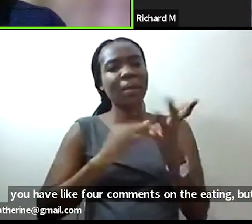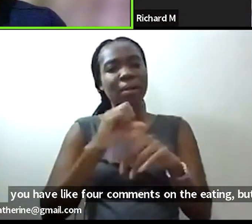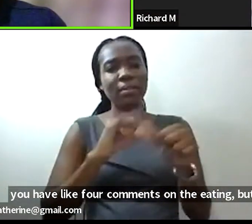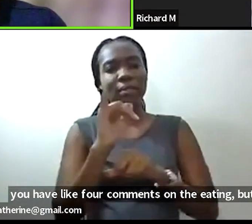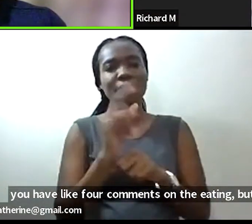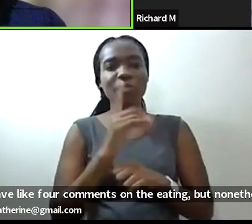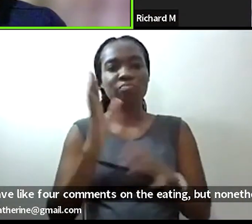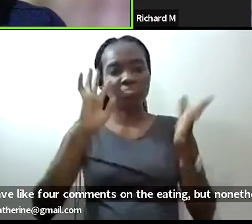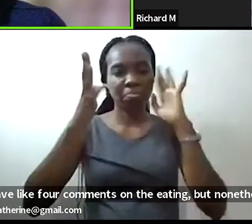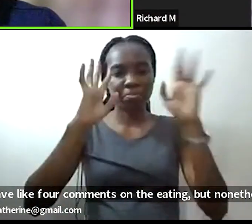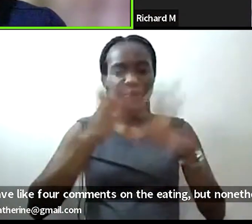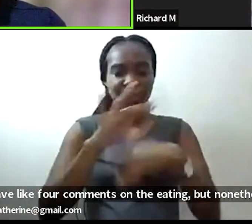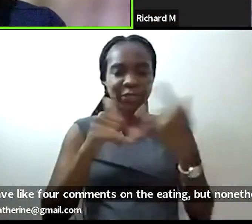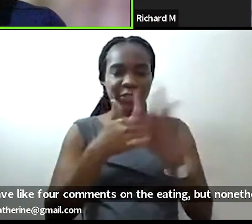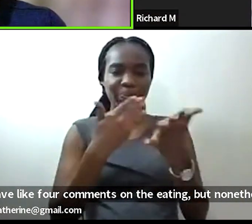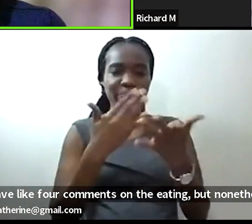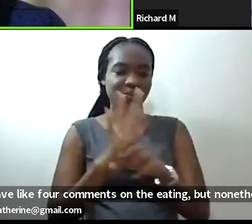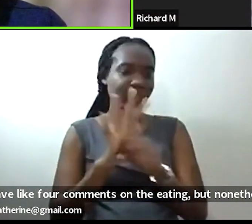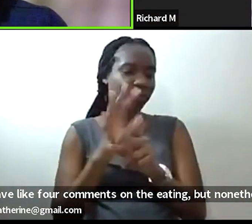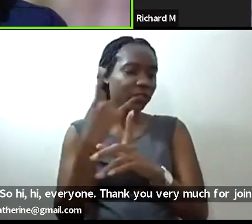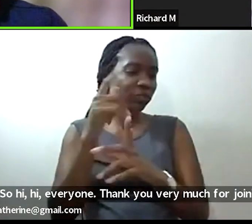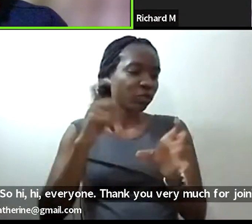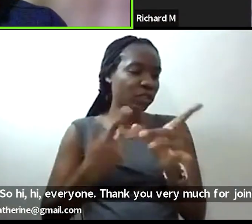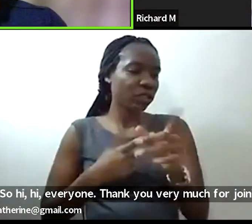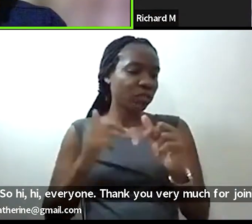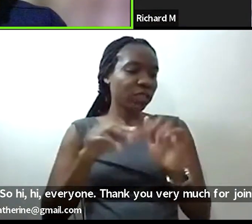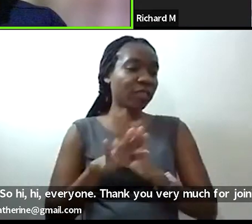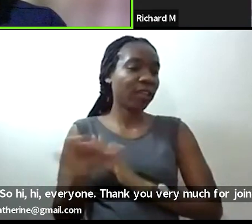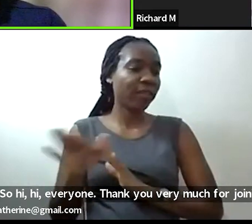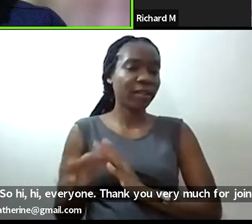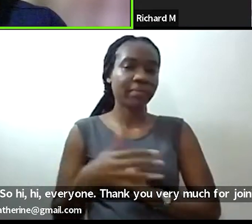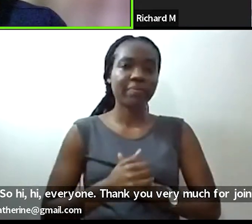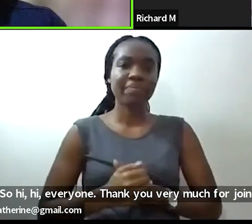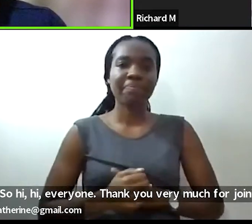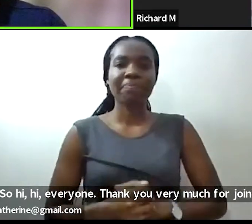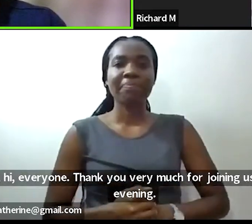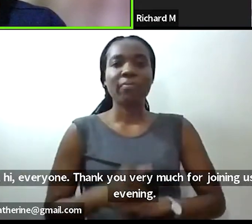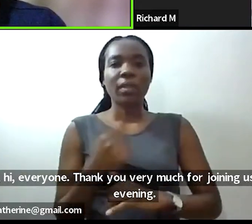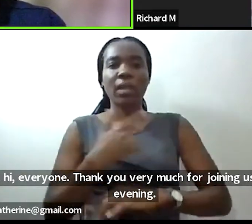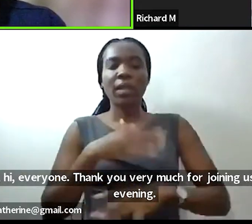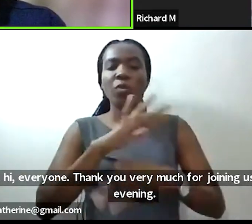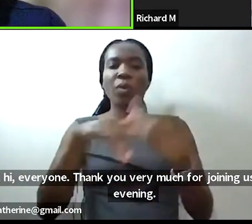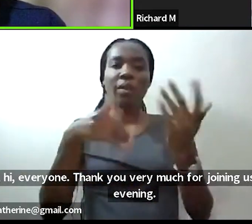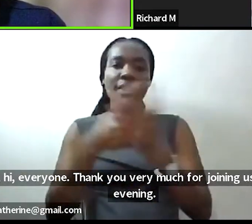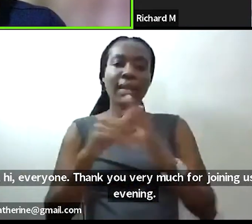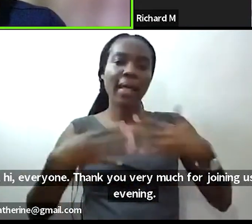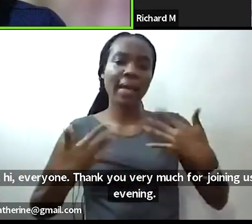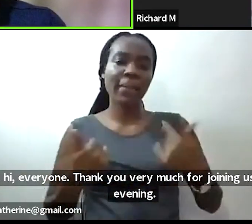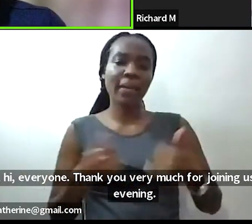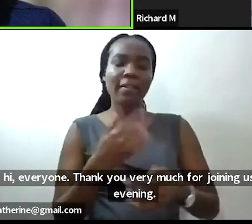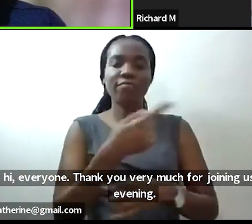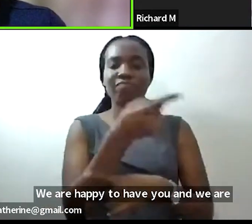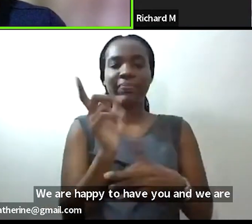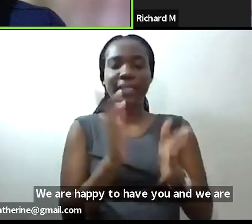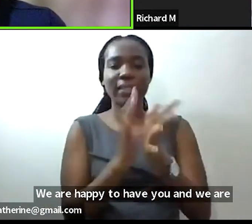Hi everyone. Thank you very much for joining us this evening. We are happy to have you, and we are looking forward to